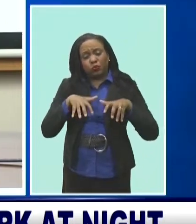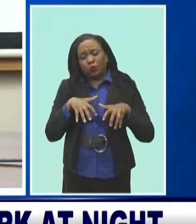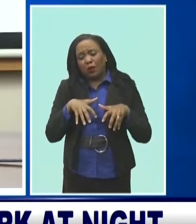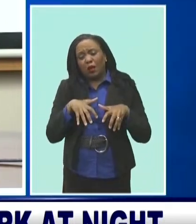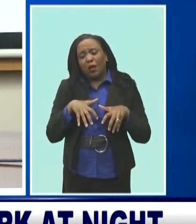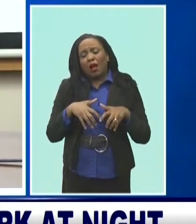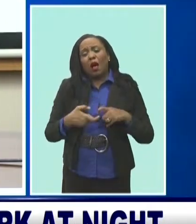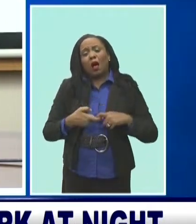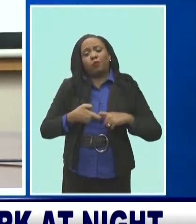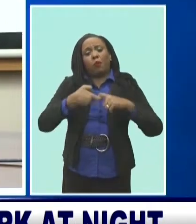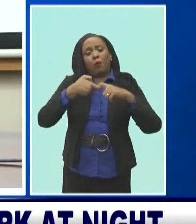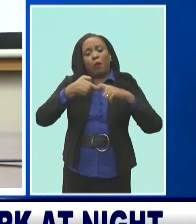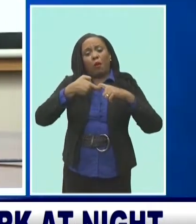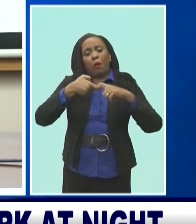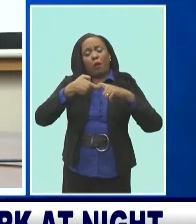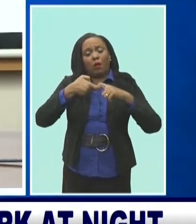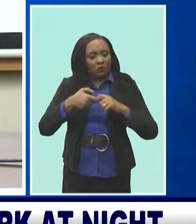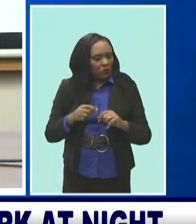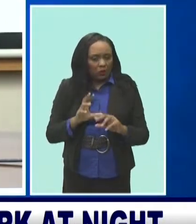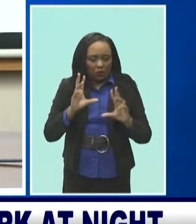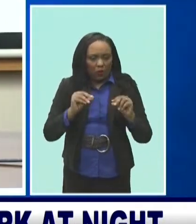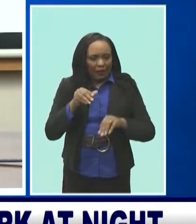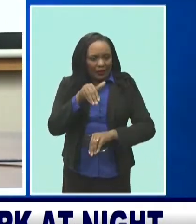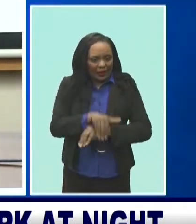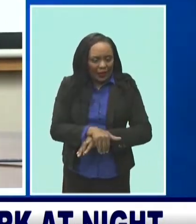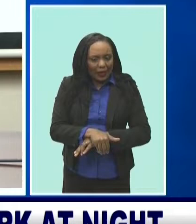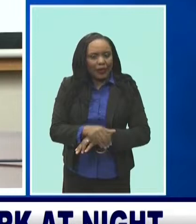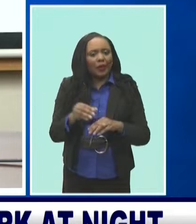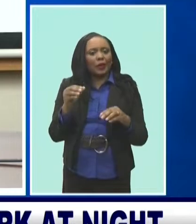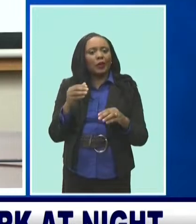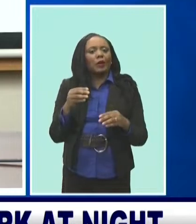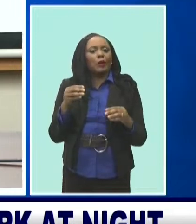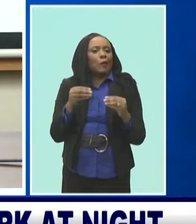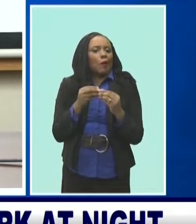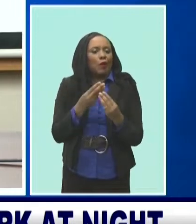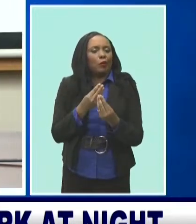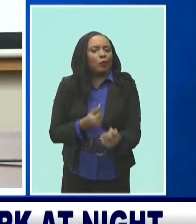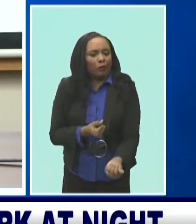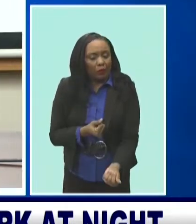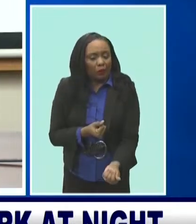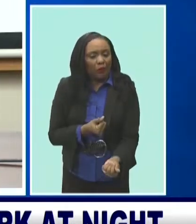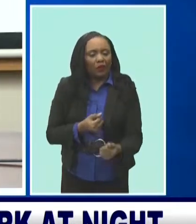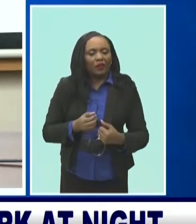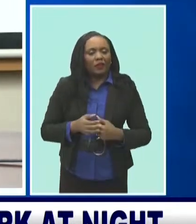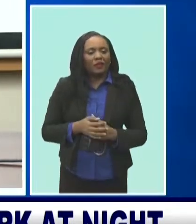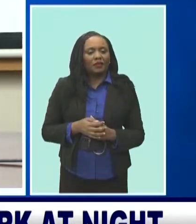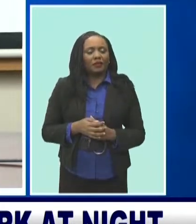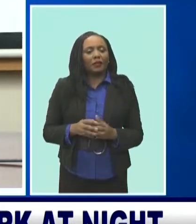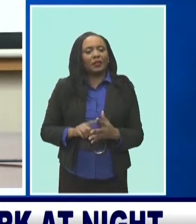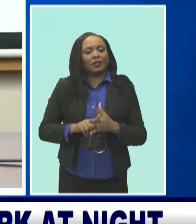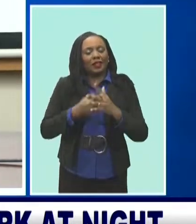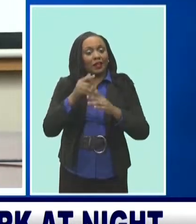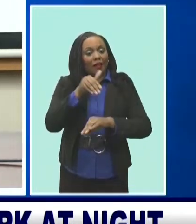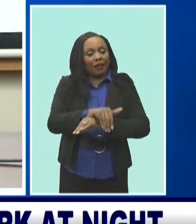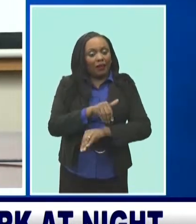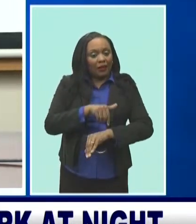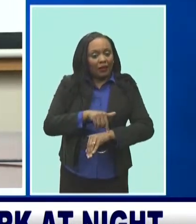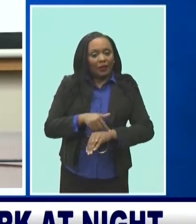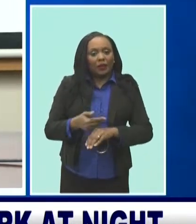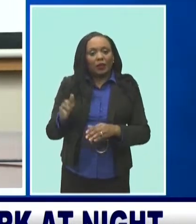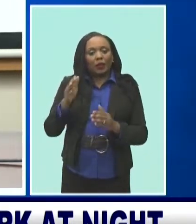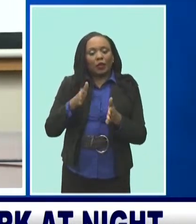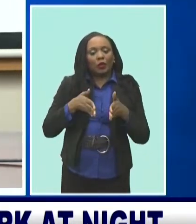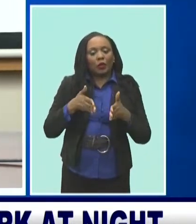several kilometers from time to time whenever the road painting is being done in the daytime. So we've started the nighttime